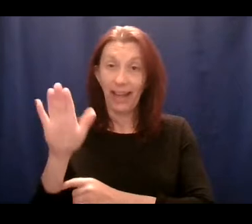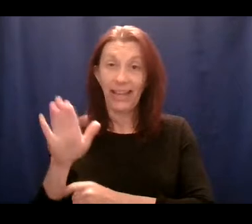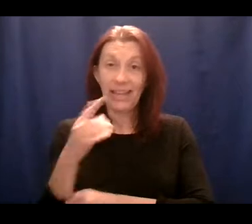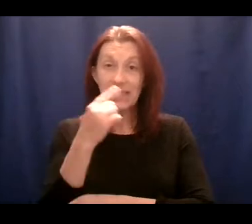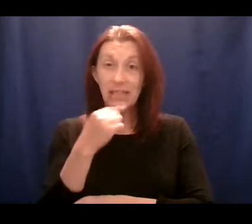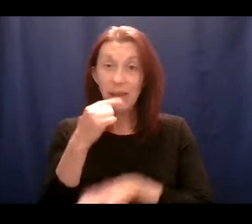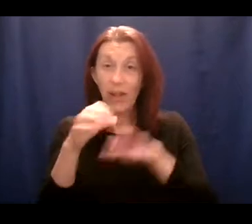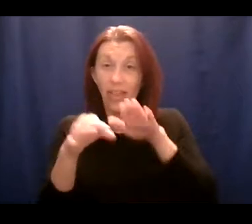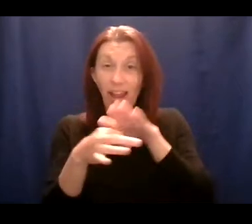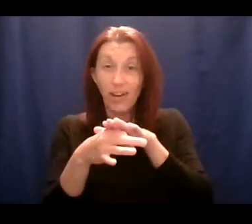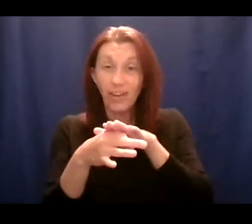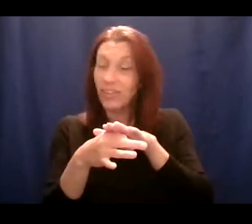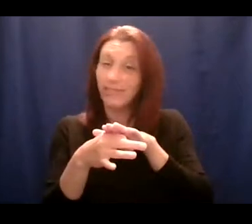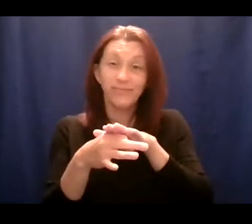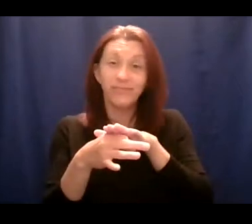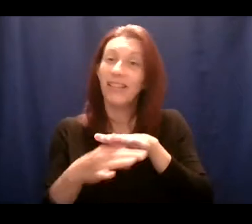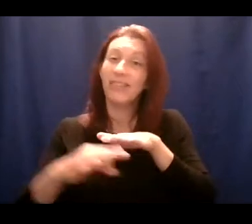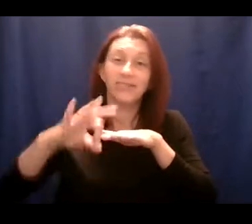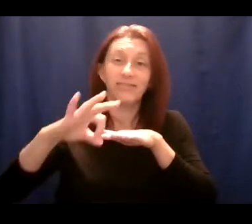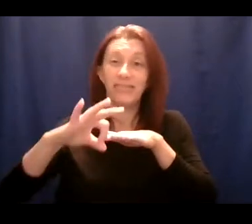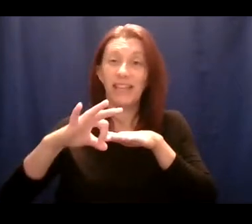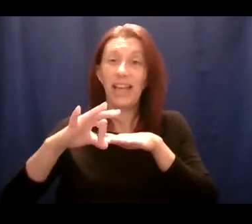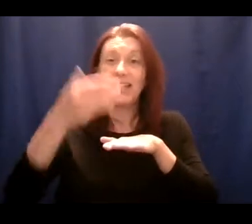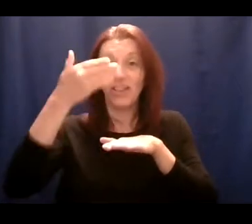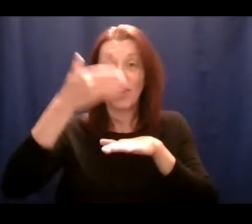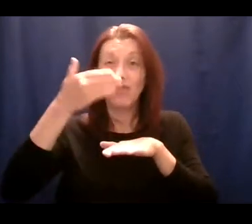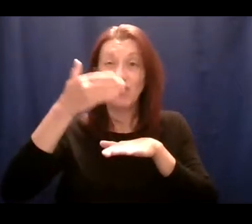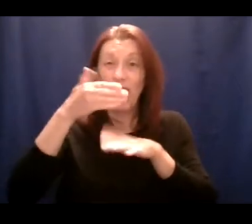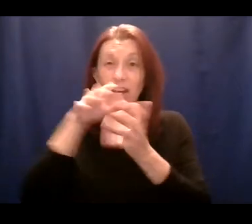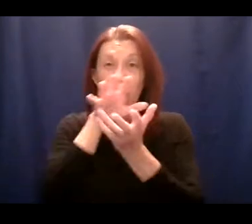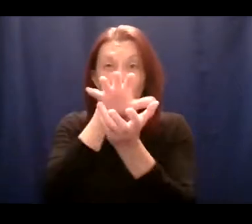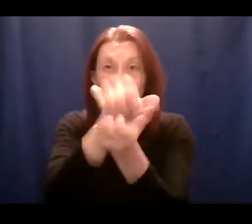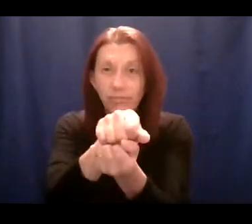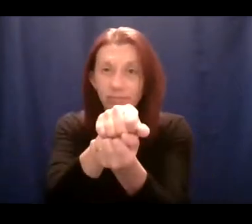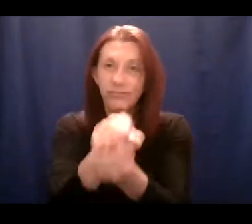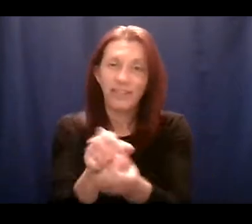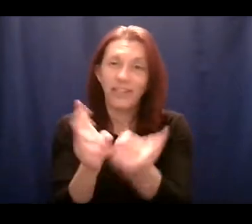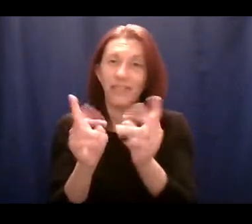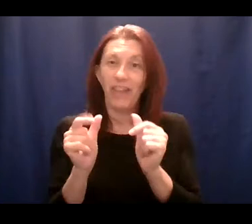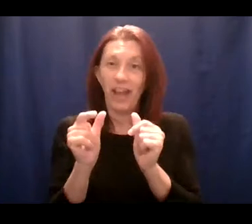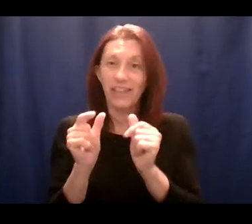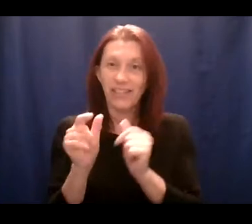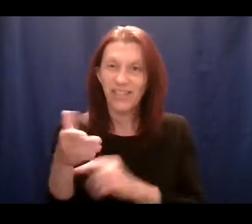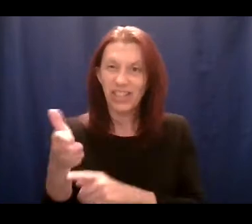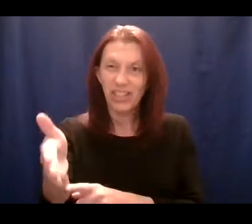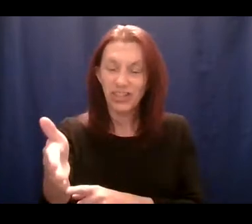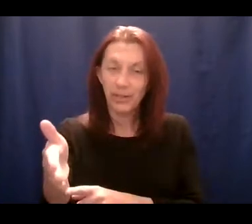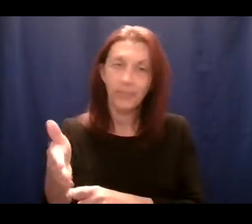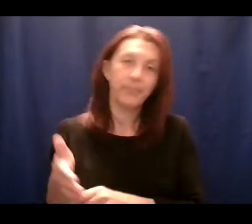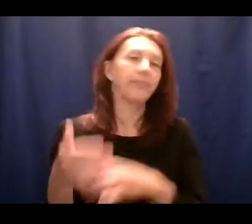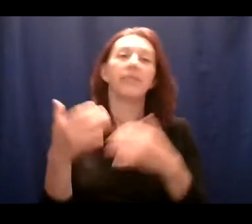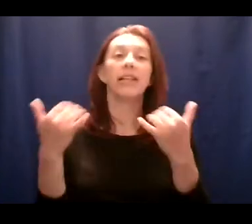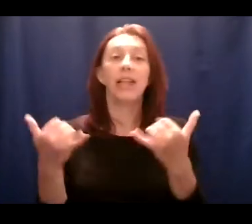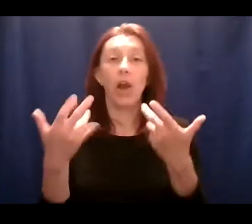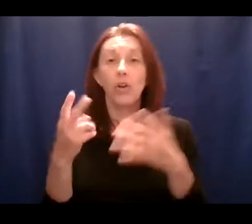catch those fast-swimming fish. So if we take a peek, we can see that these teeth, now I'm going to zoom in now that